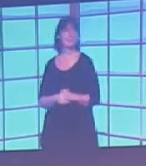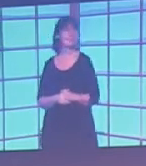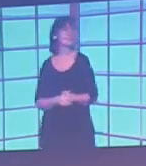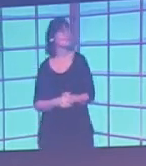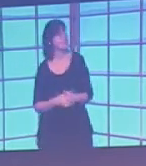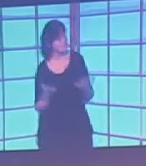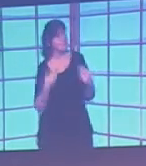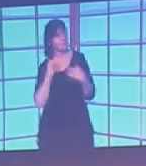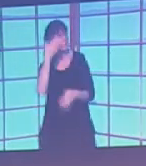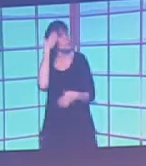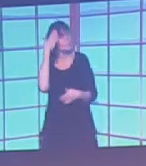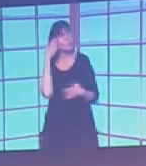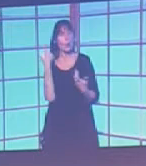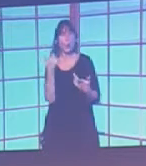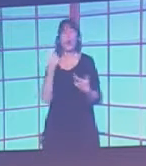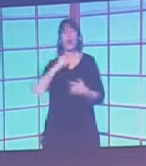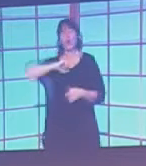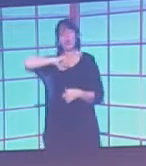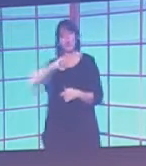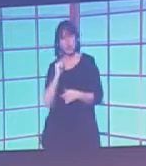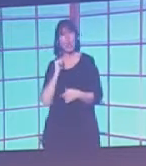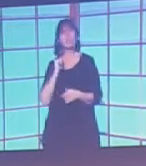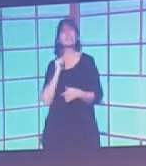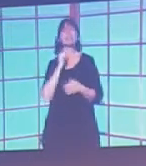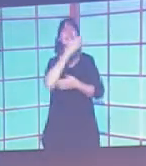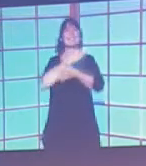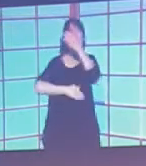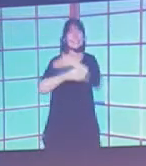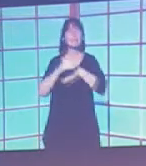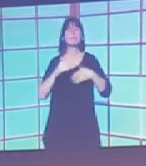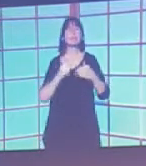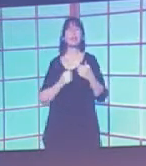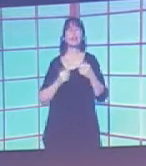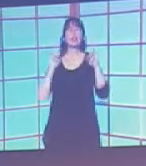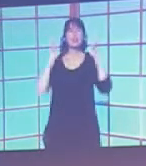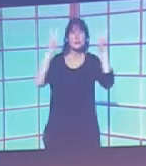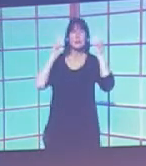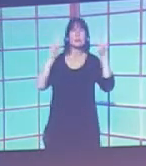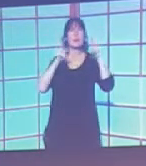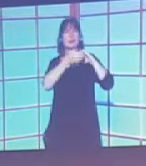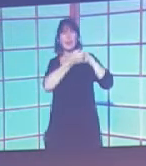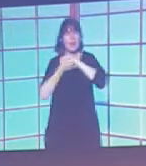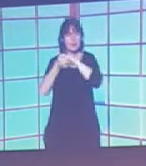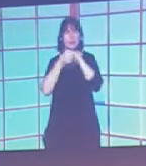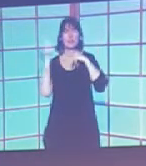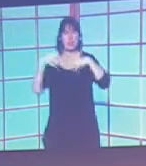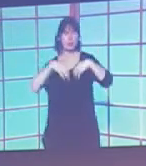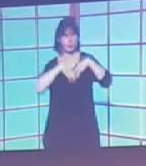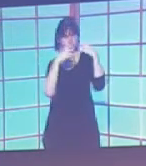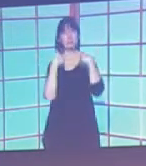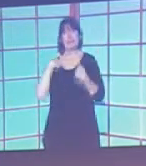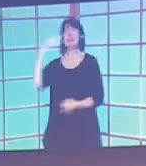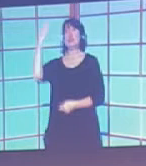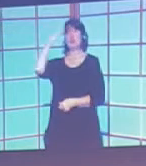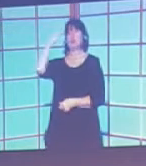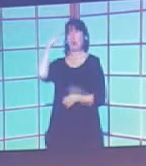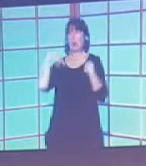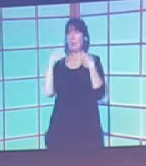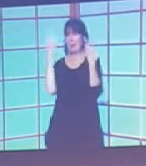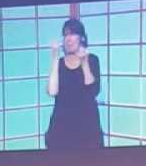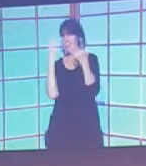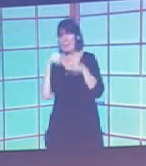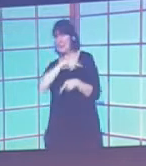I'm very aware of the Scottish Disabled Supporters Association and the good work you're doing and how you developed and came about, but I think a lot of people in the